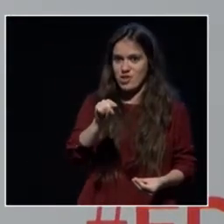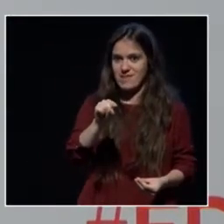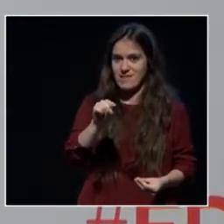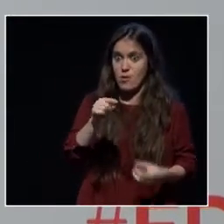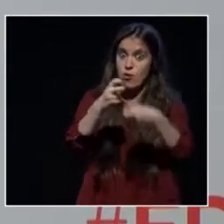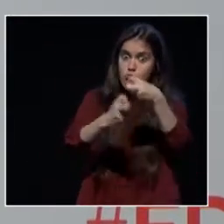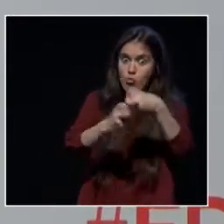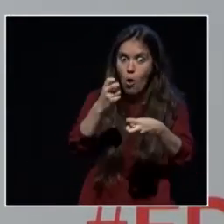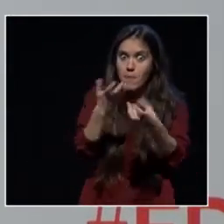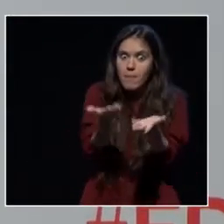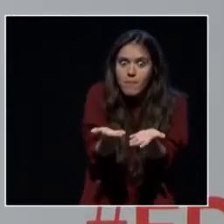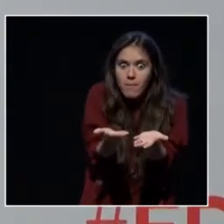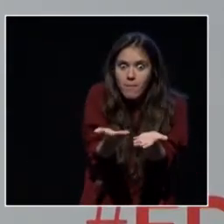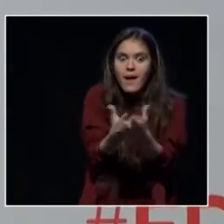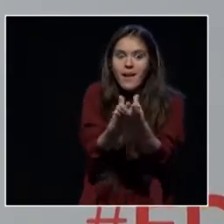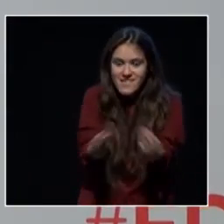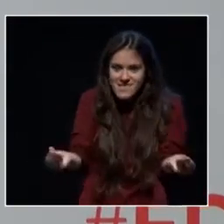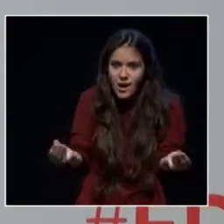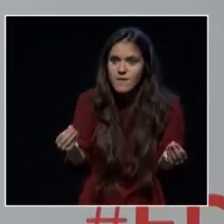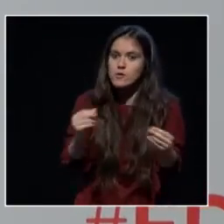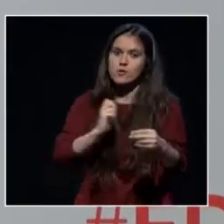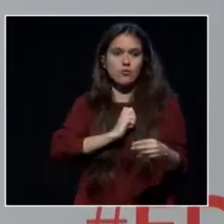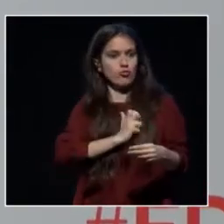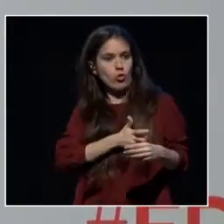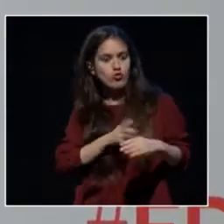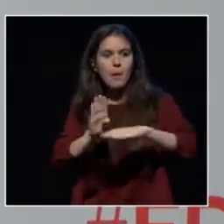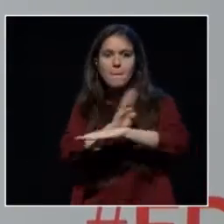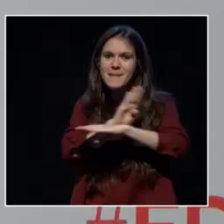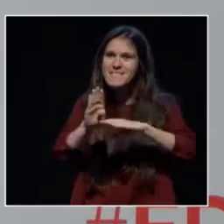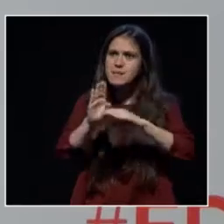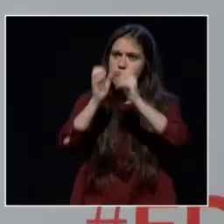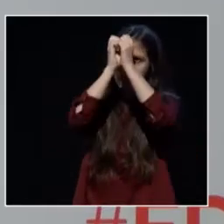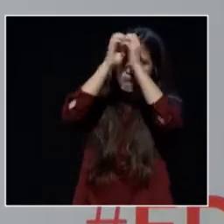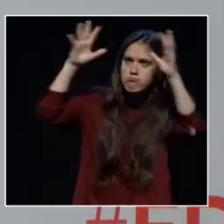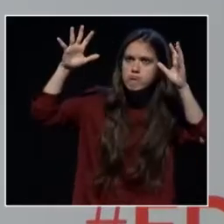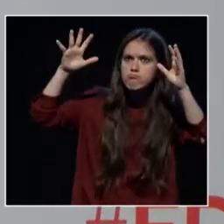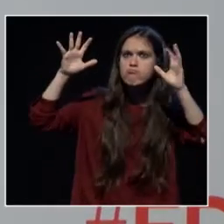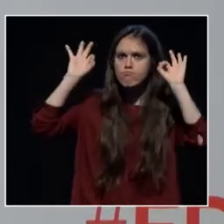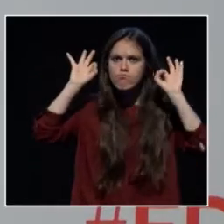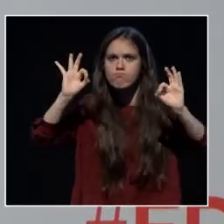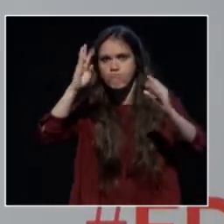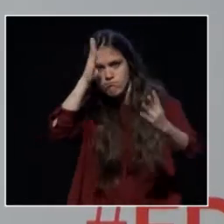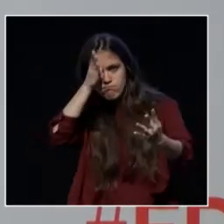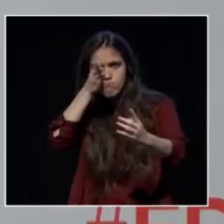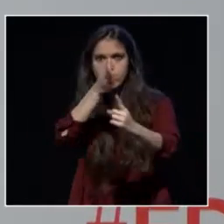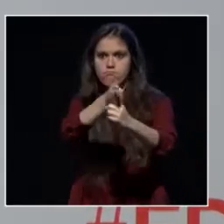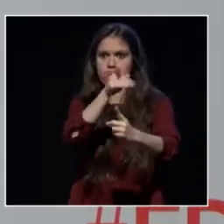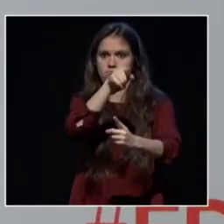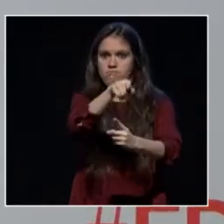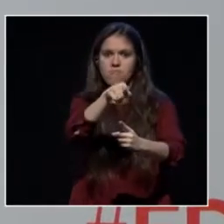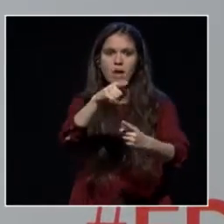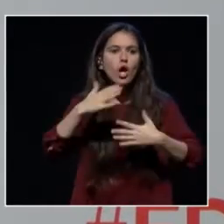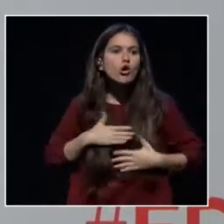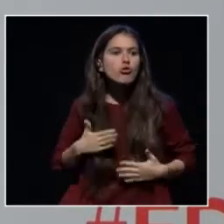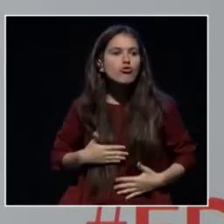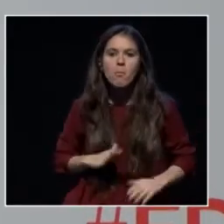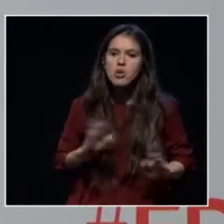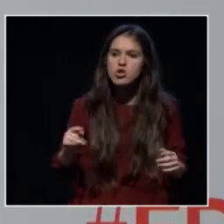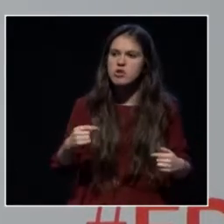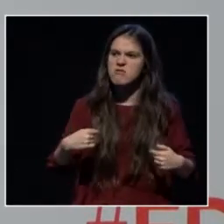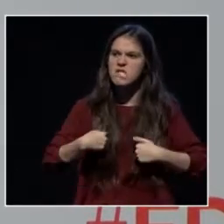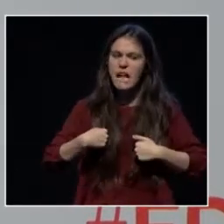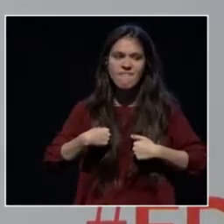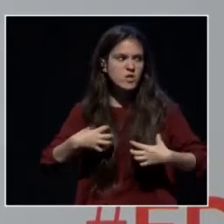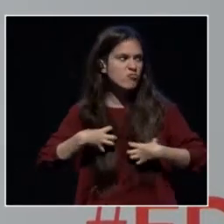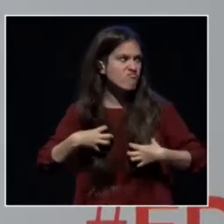you create social businesses with a very clear mind that this is the purpose of the business, because human beings are not just a selfish being.